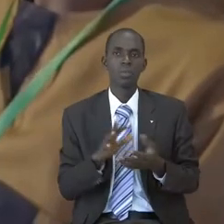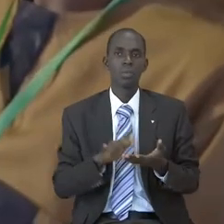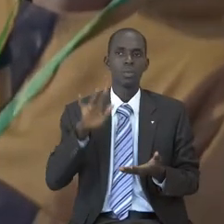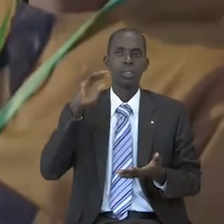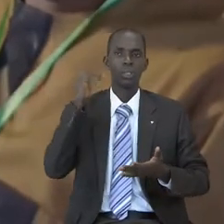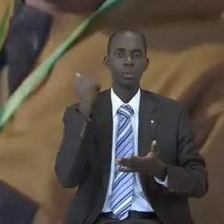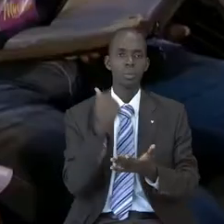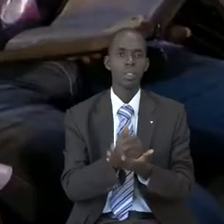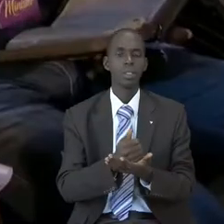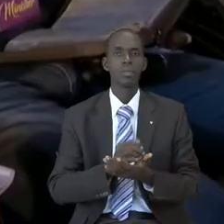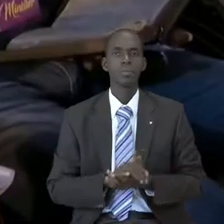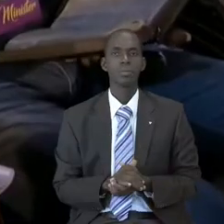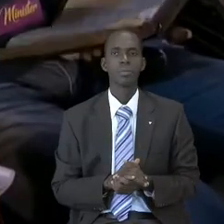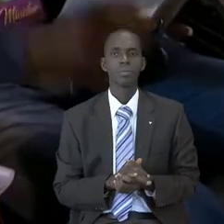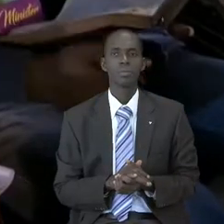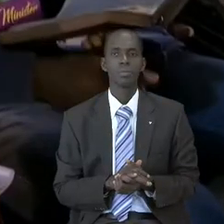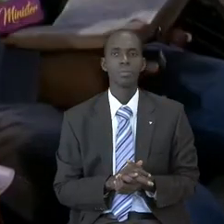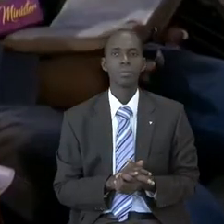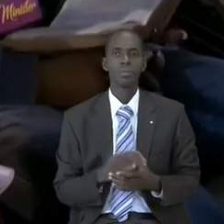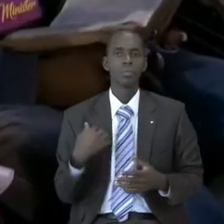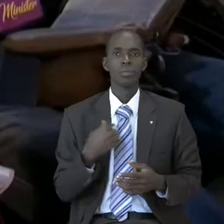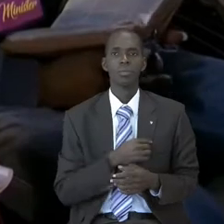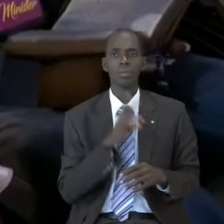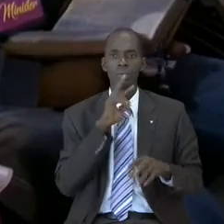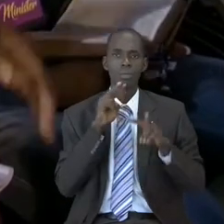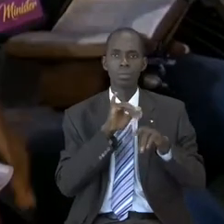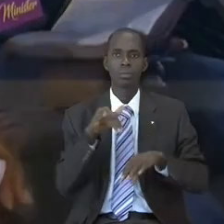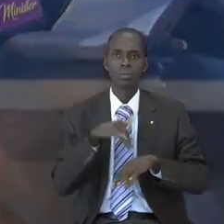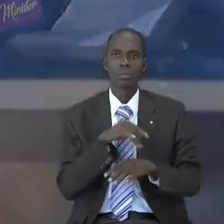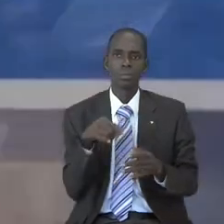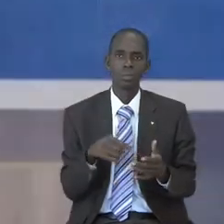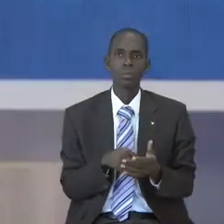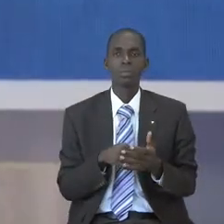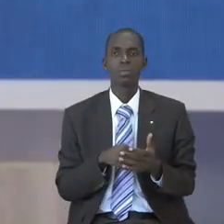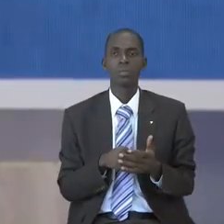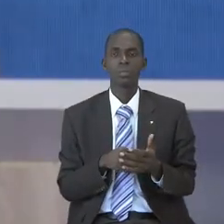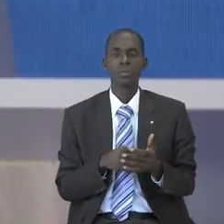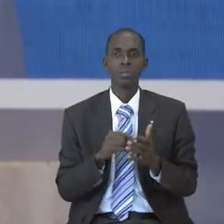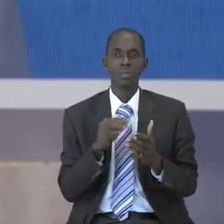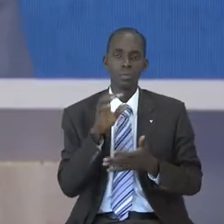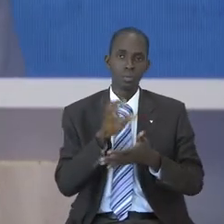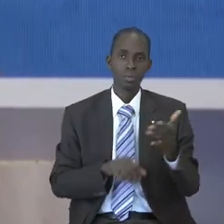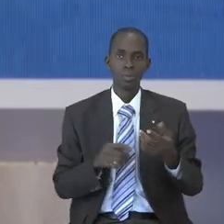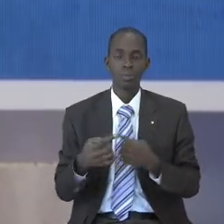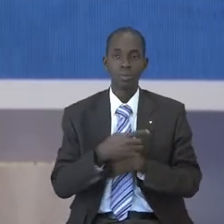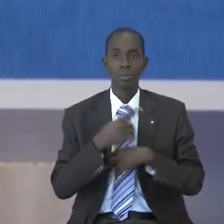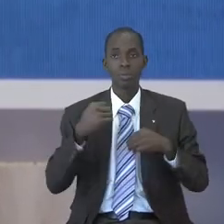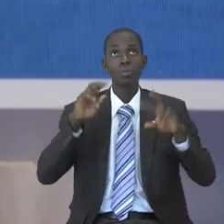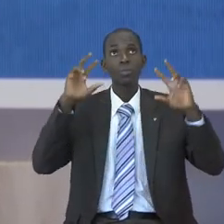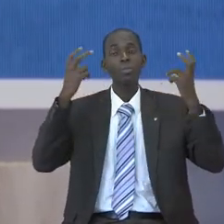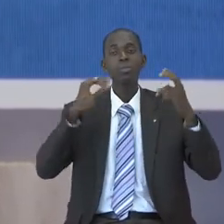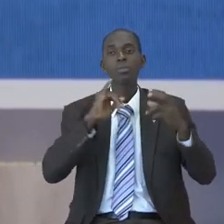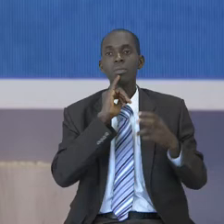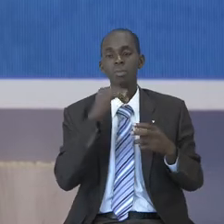Amen. Amen. We're looking at this psalm today, and the topic is the